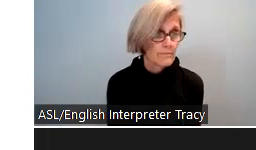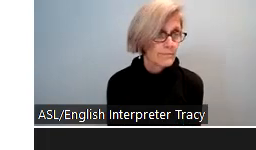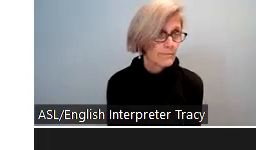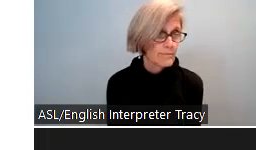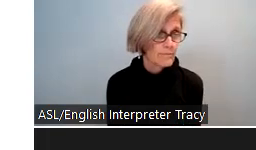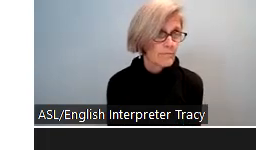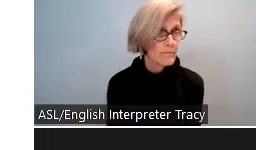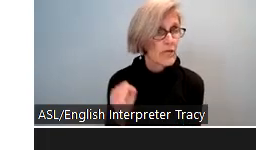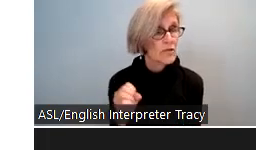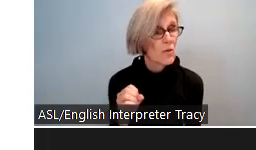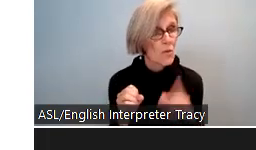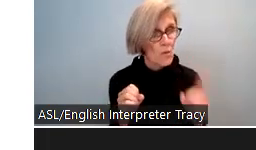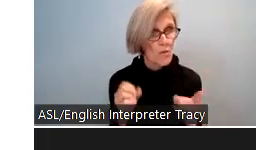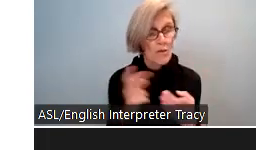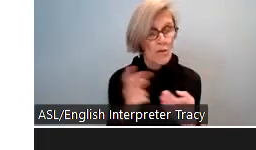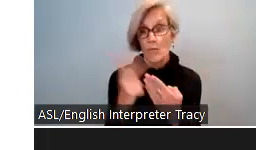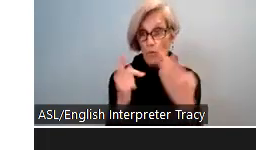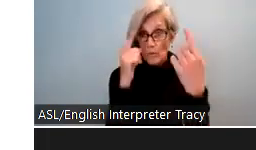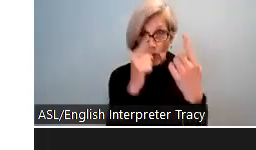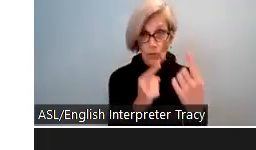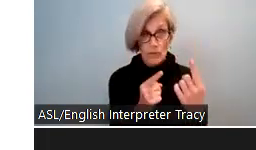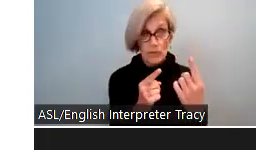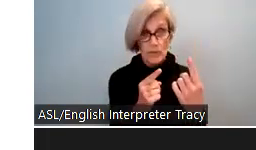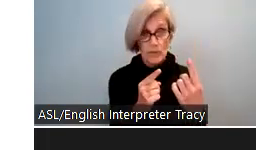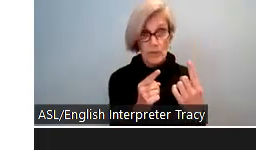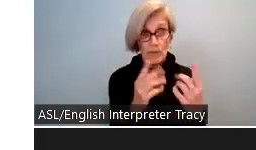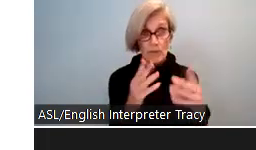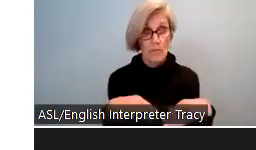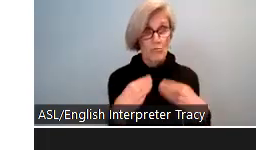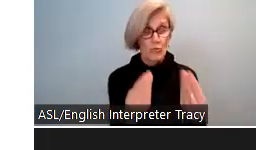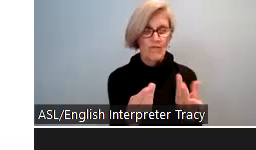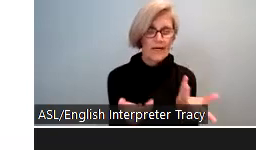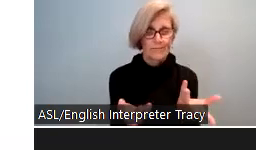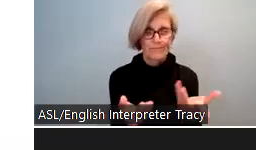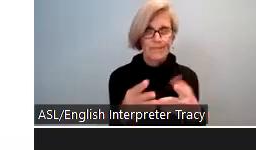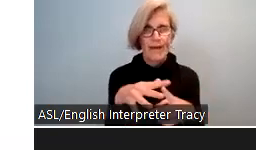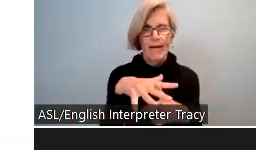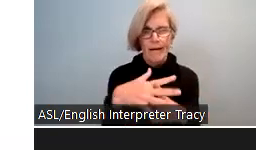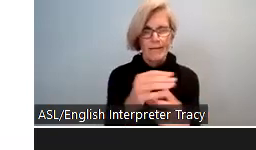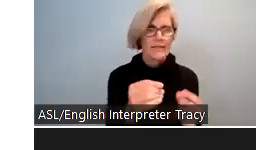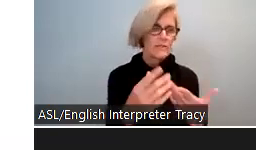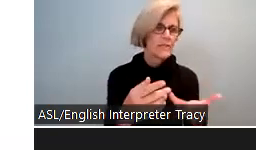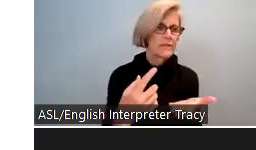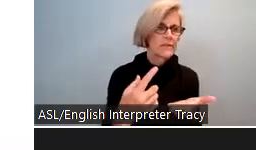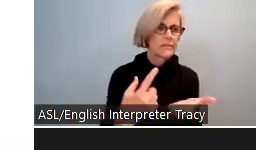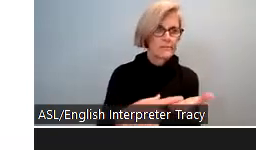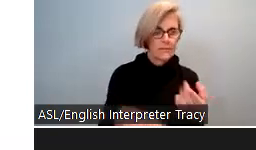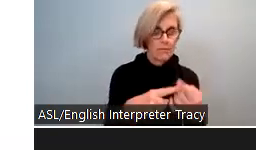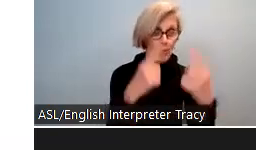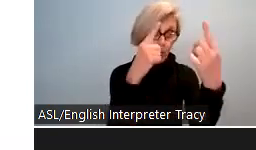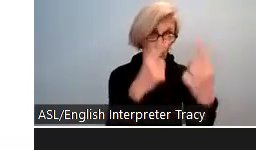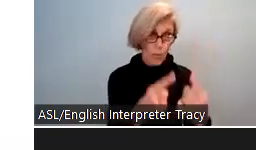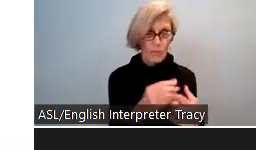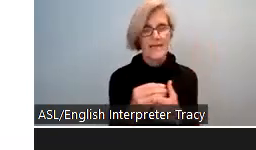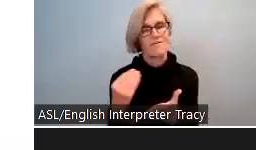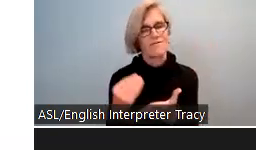So for the program goals, to provide some context, we'll review the goals and the funding